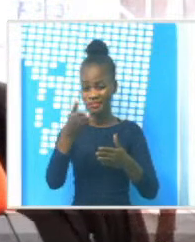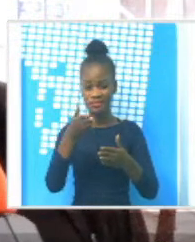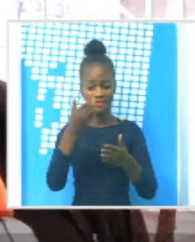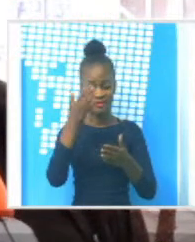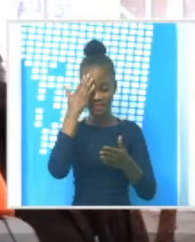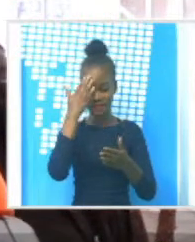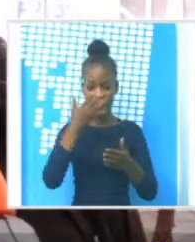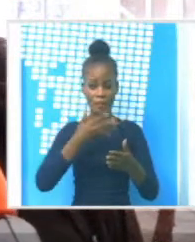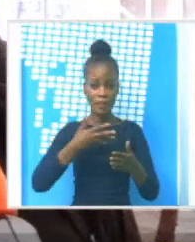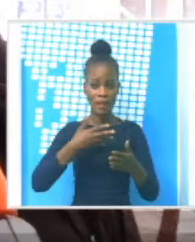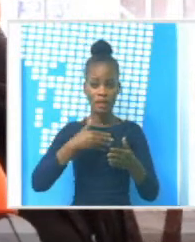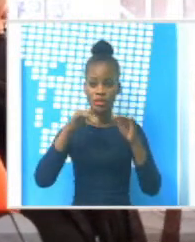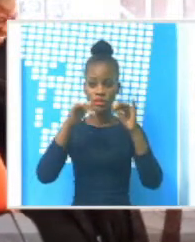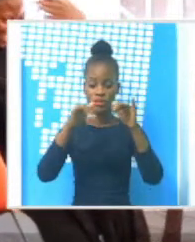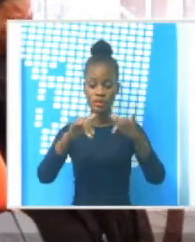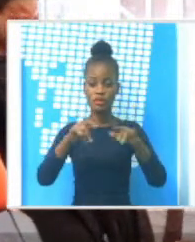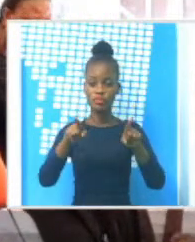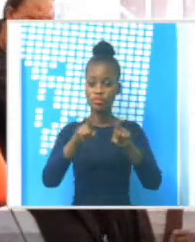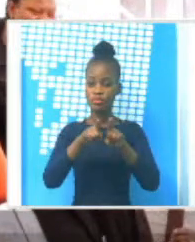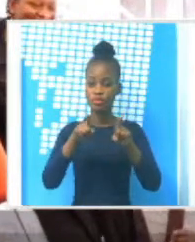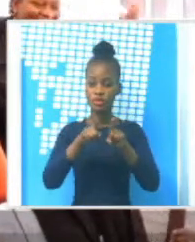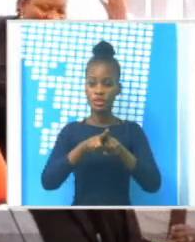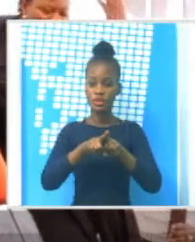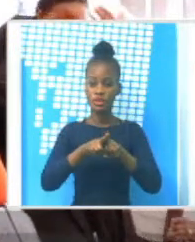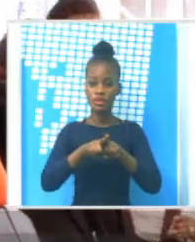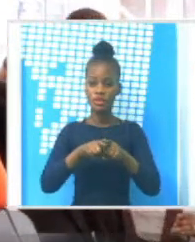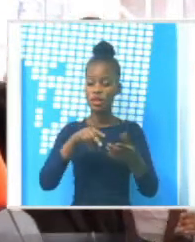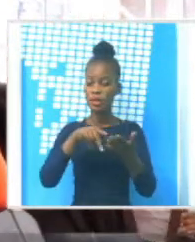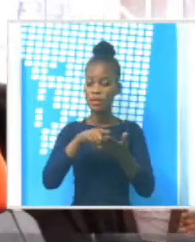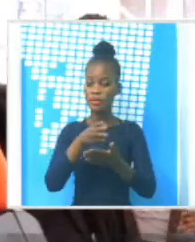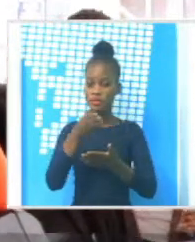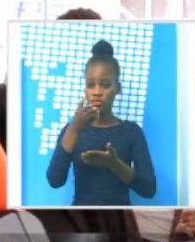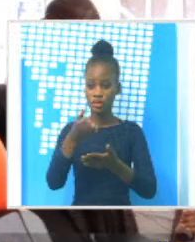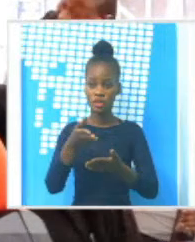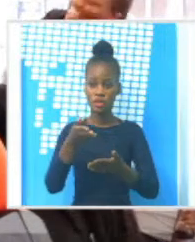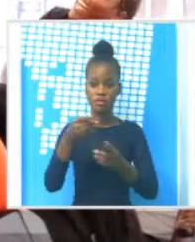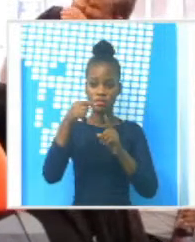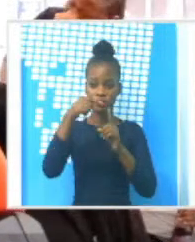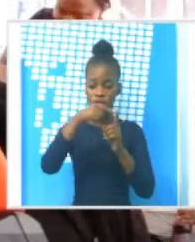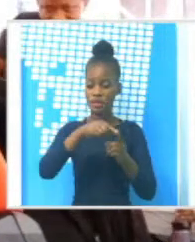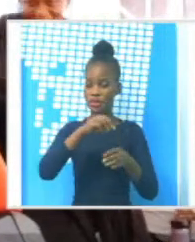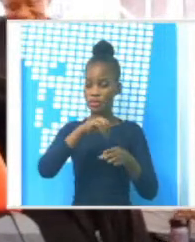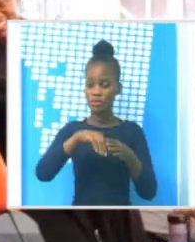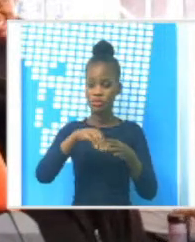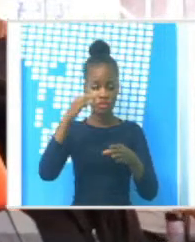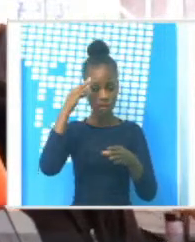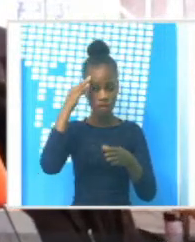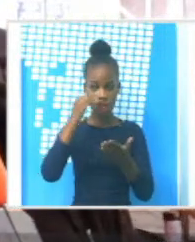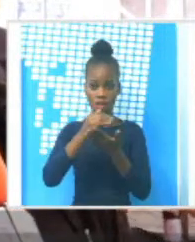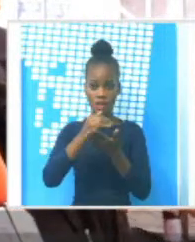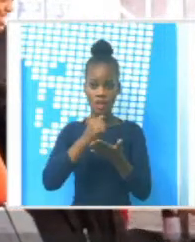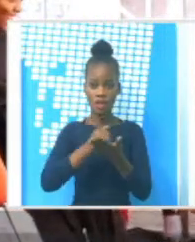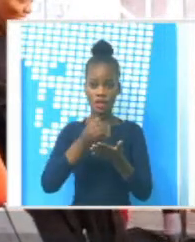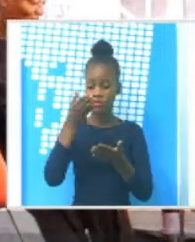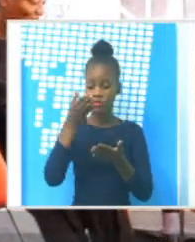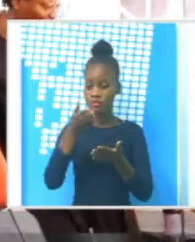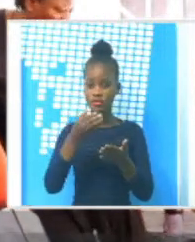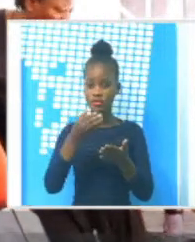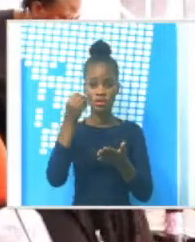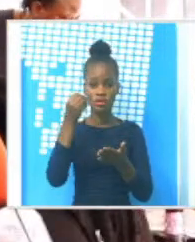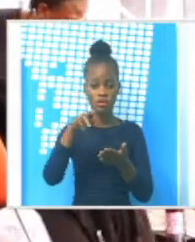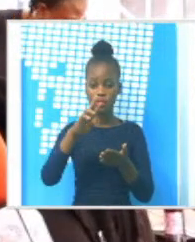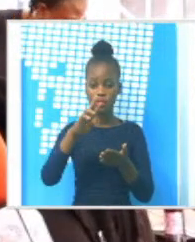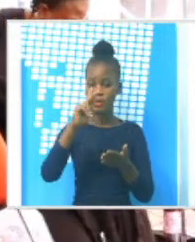normally have institutions that we depend on, like the Uganda Police, like the UPDF.